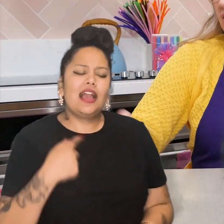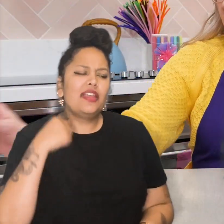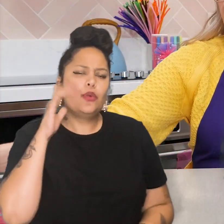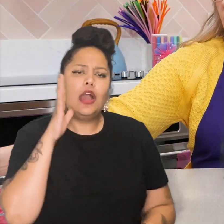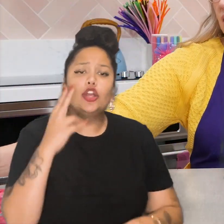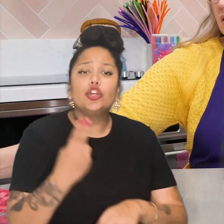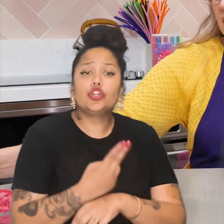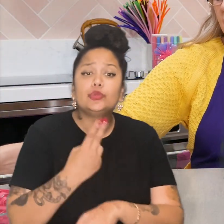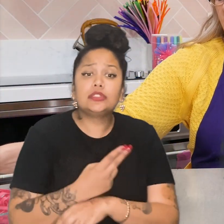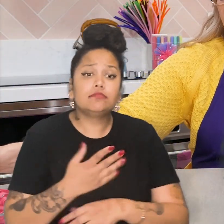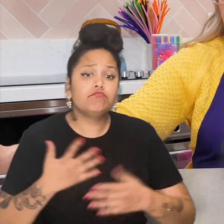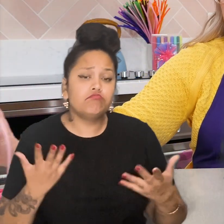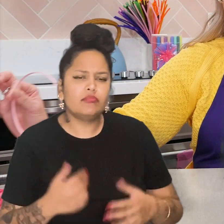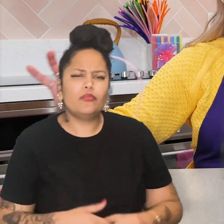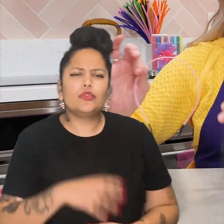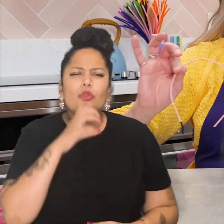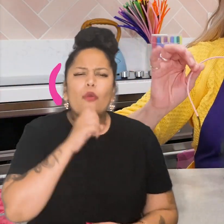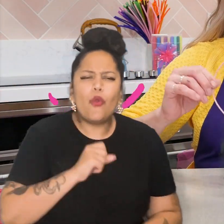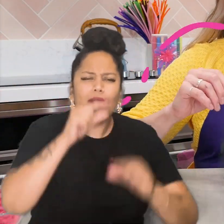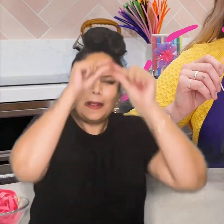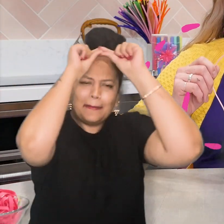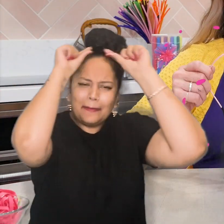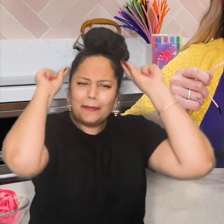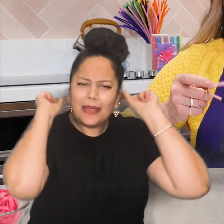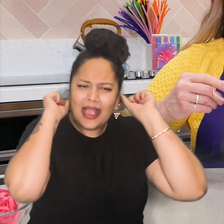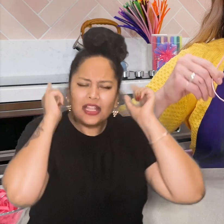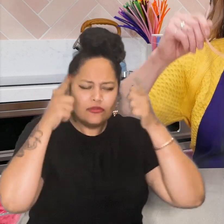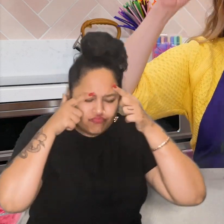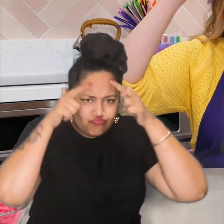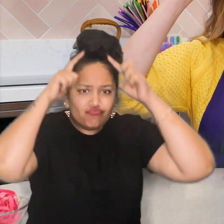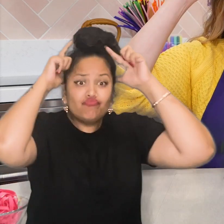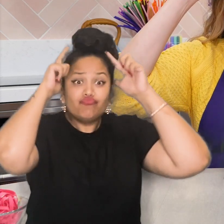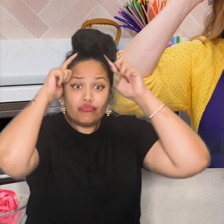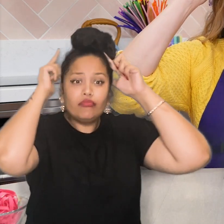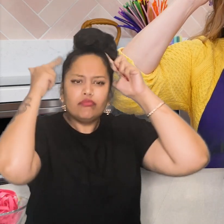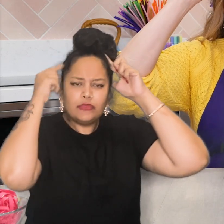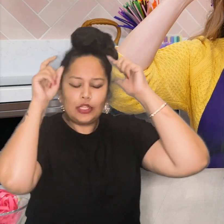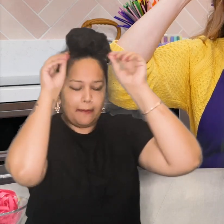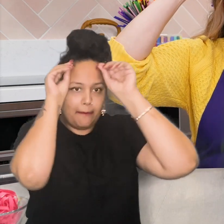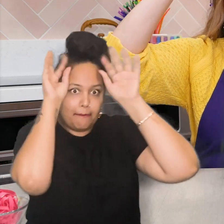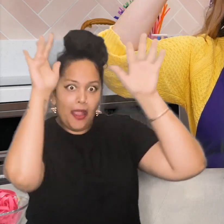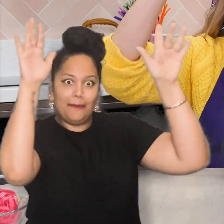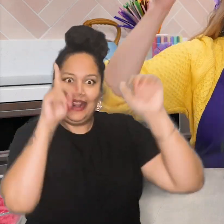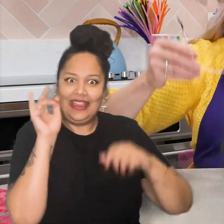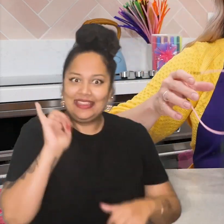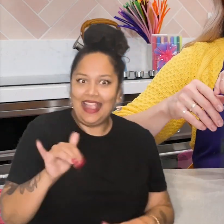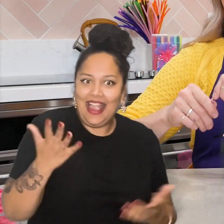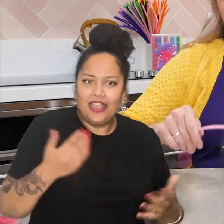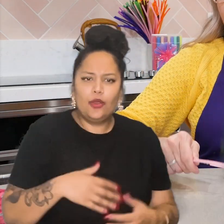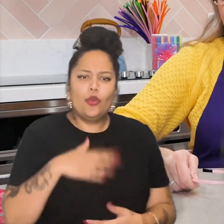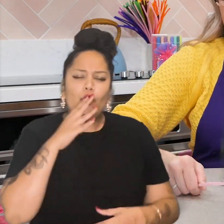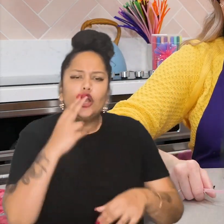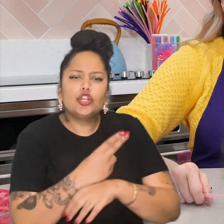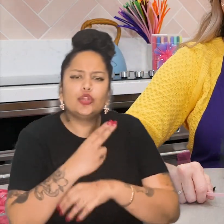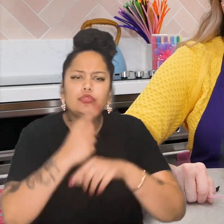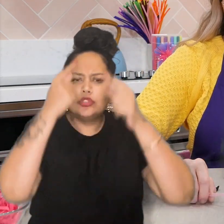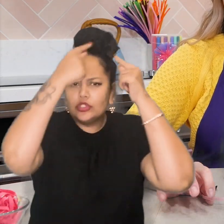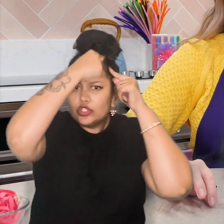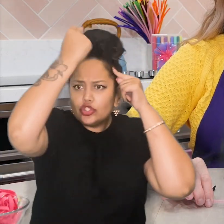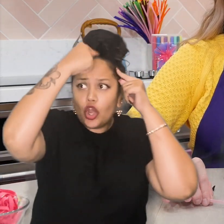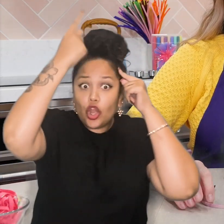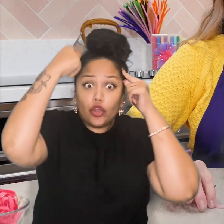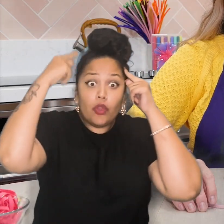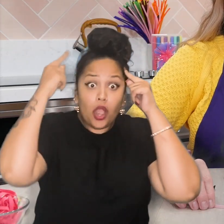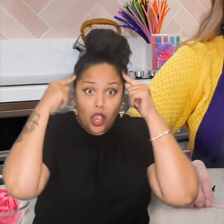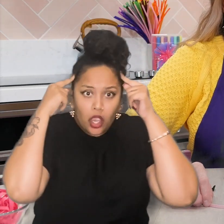So I think what I'll use is this old headband that you just pop on like that. And what